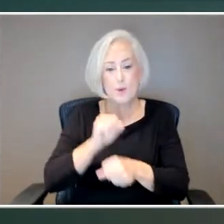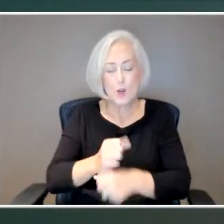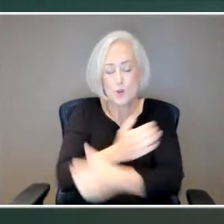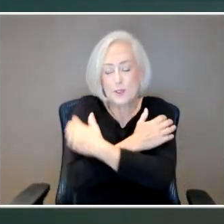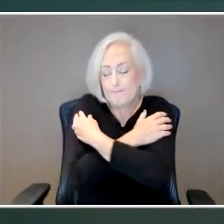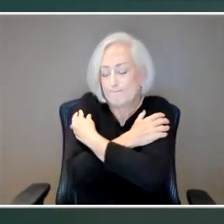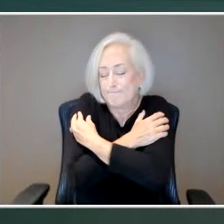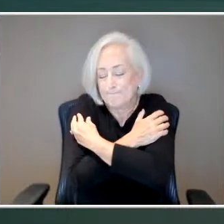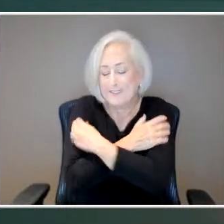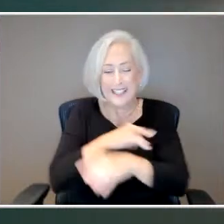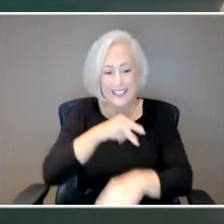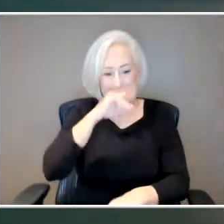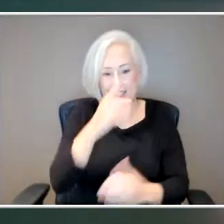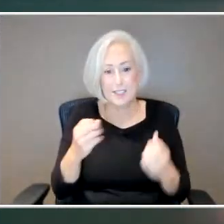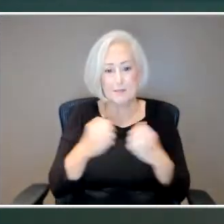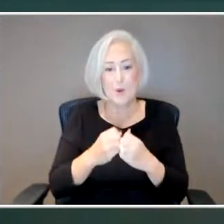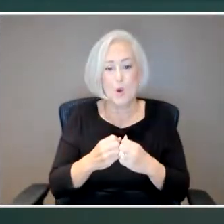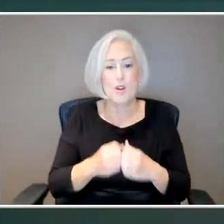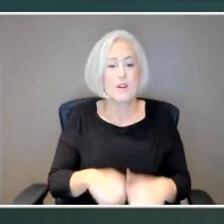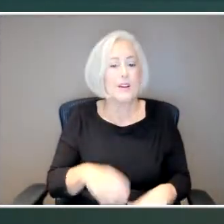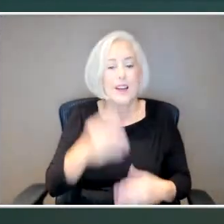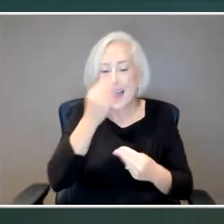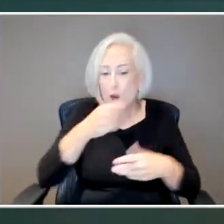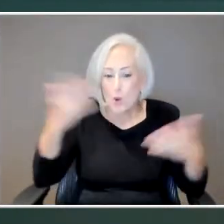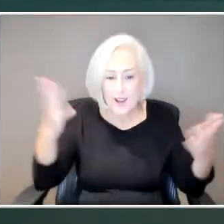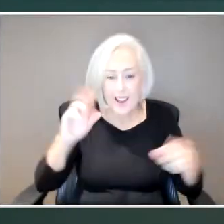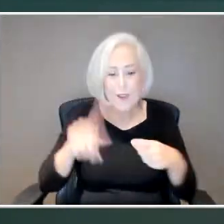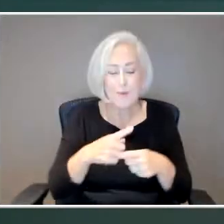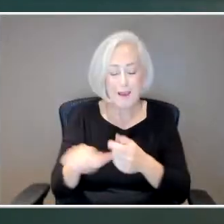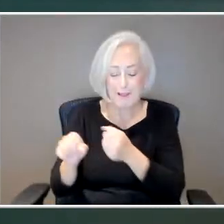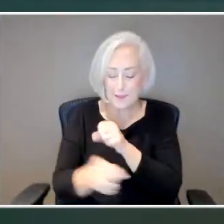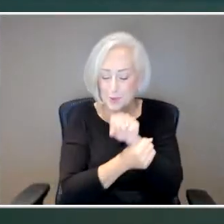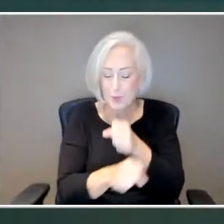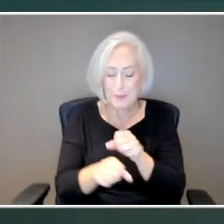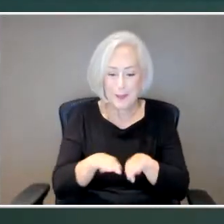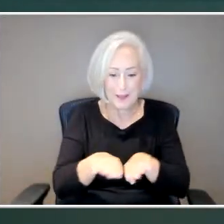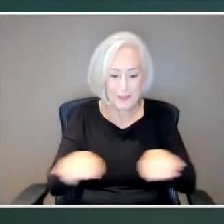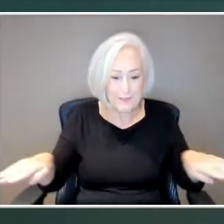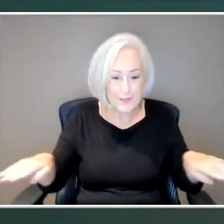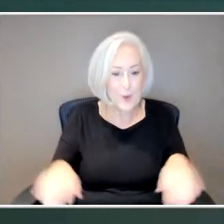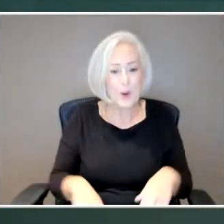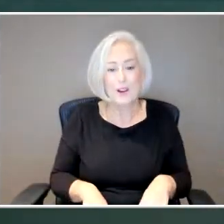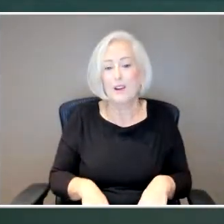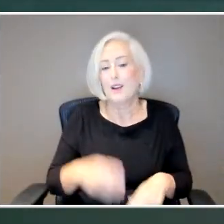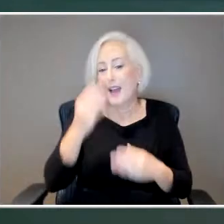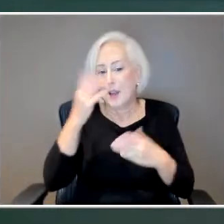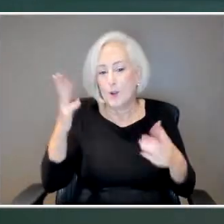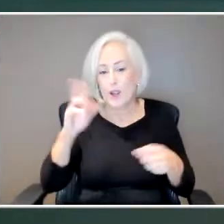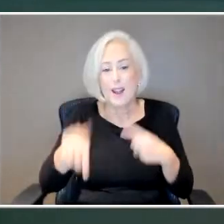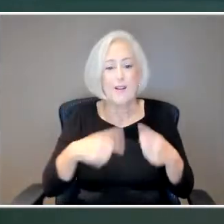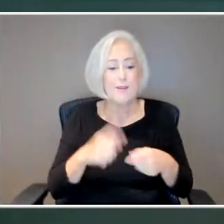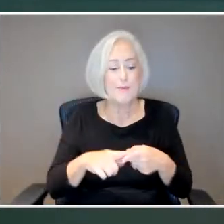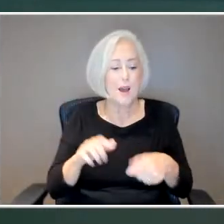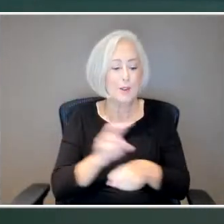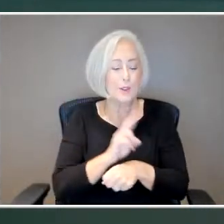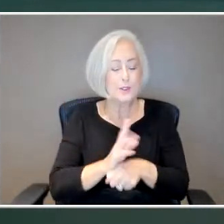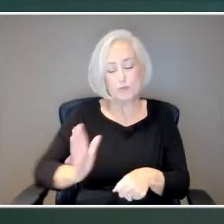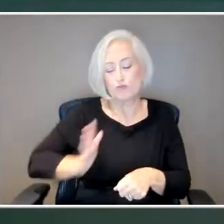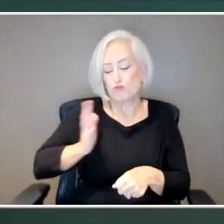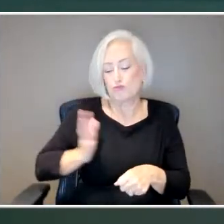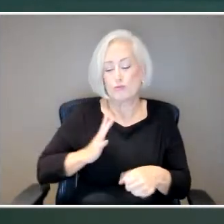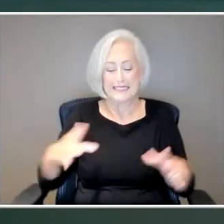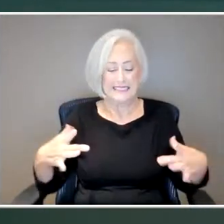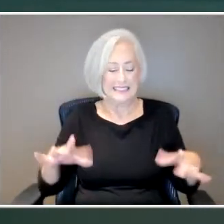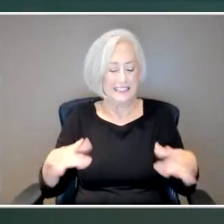the small stuff. I am not sweeping my carpet. I'm like, we can use paper plates tonight, because you know what? That is not the stuff.